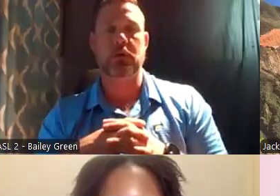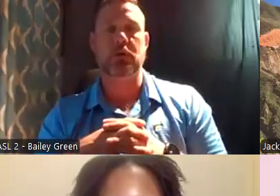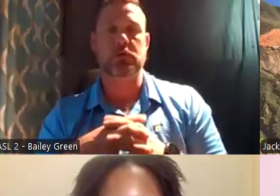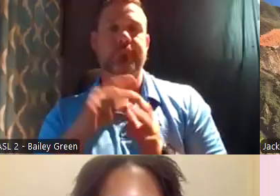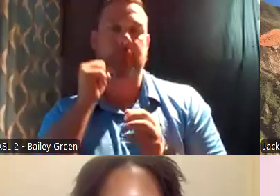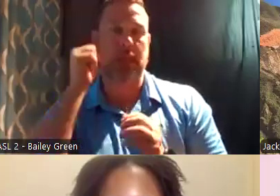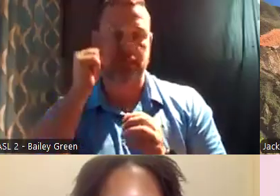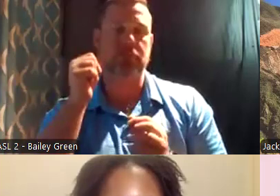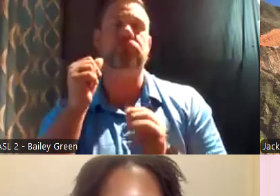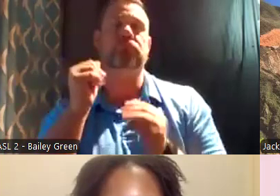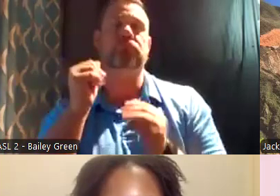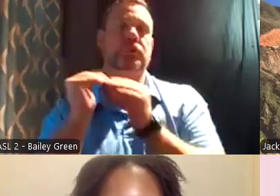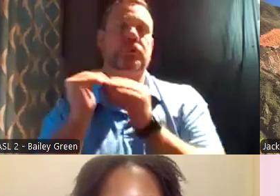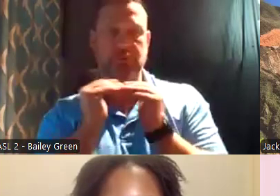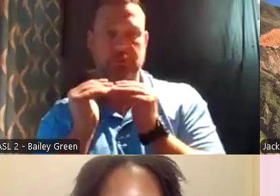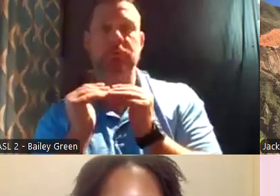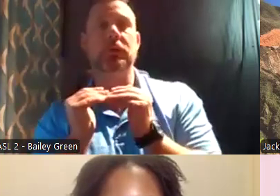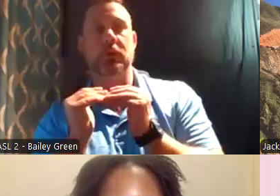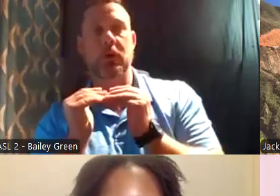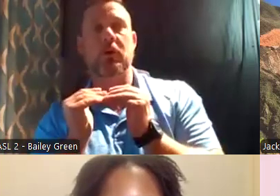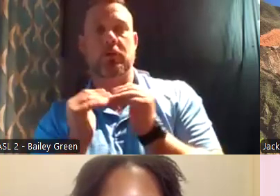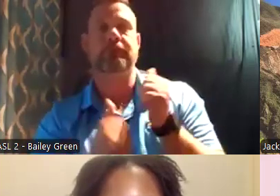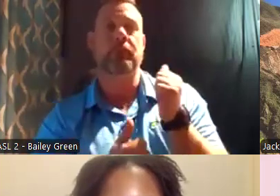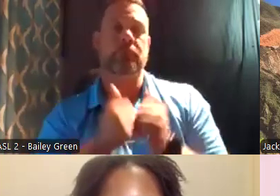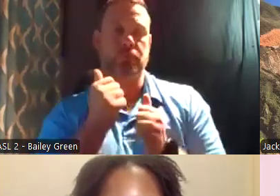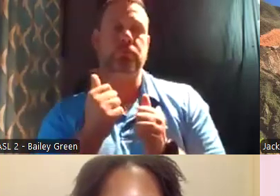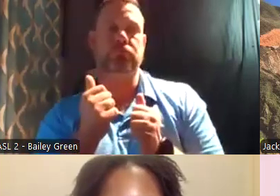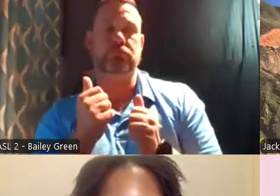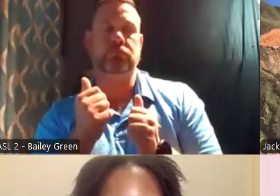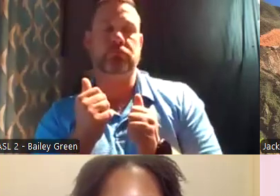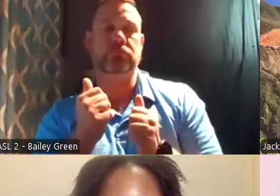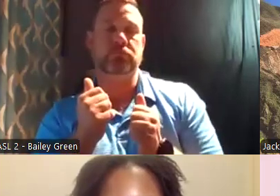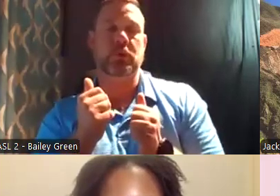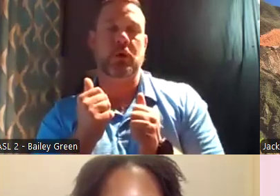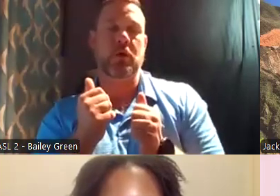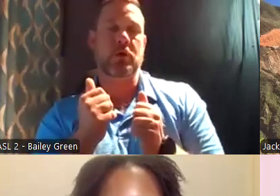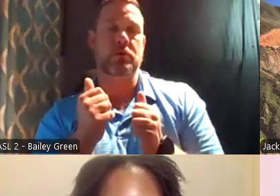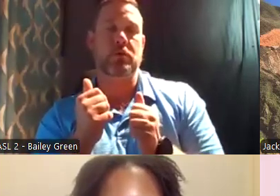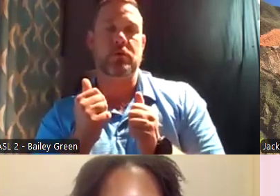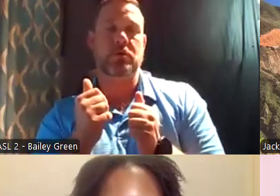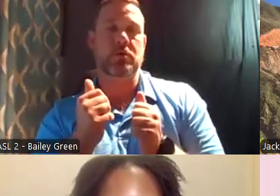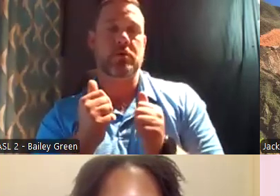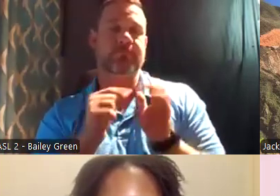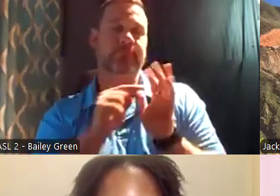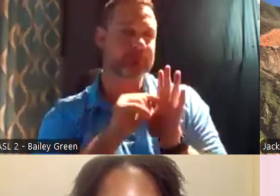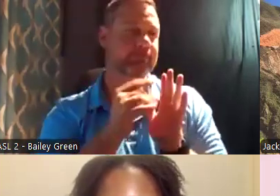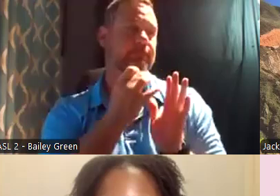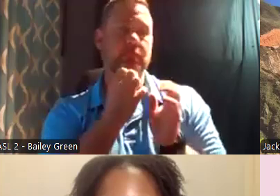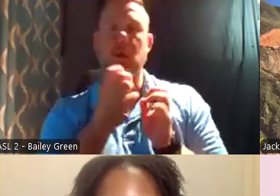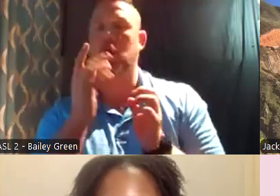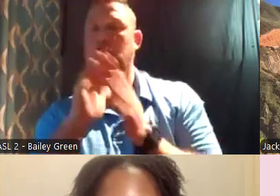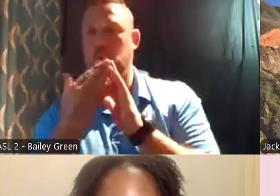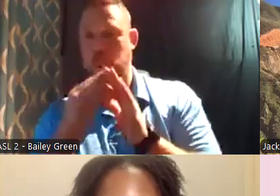elder justice and our most vulnerable communities. So I want to shout out to our